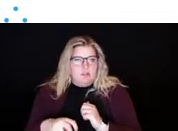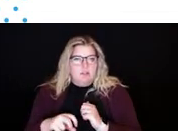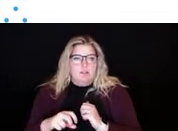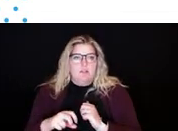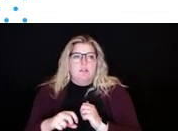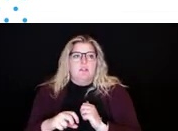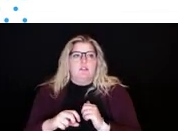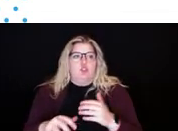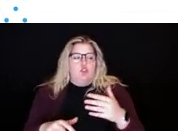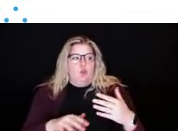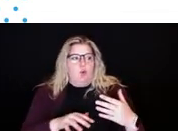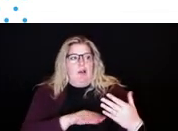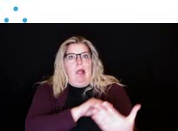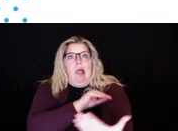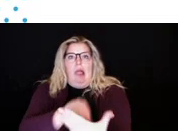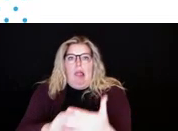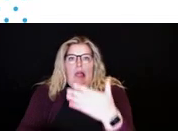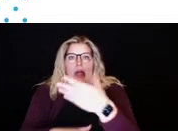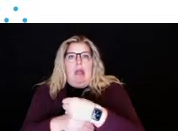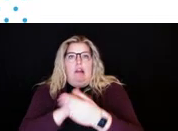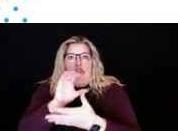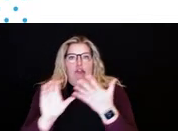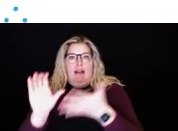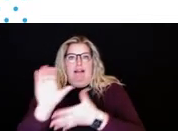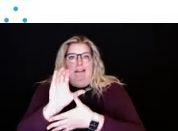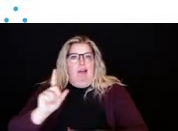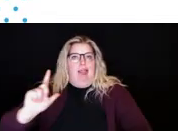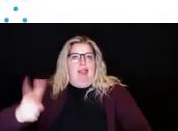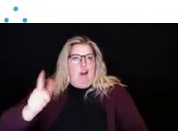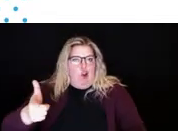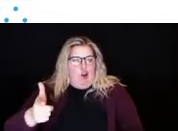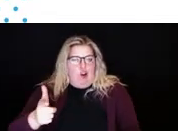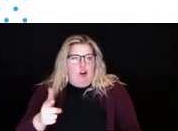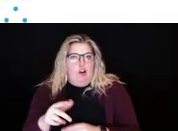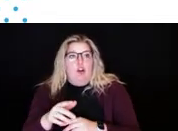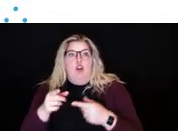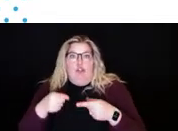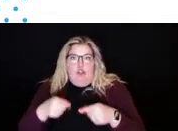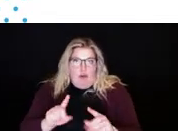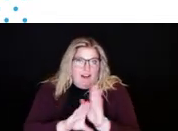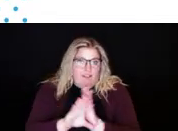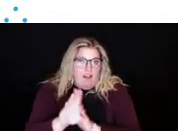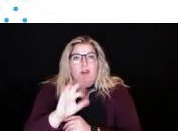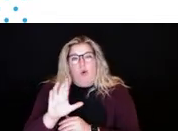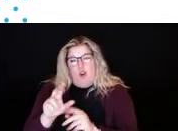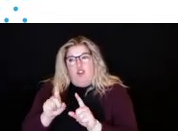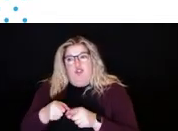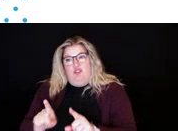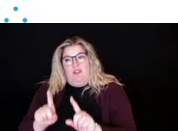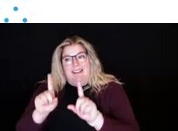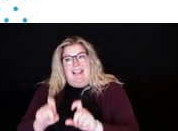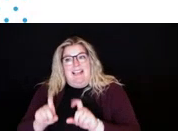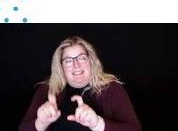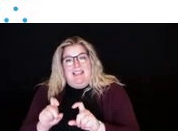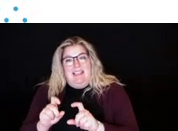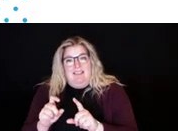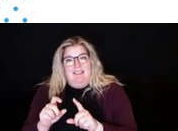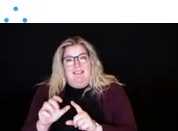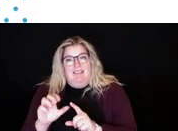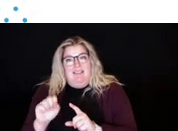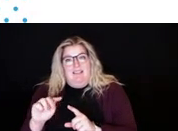those criteria late in the process at the end of your development or during your testing stage, because it's going to require